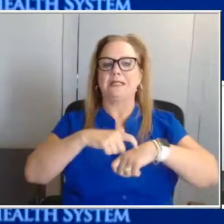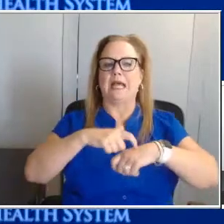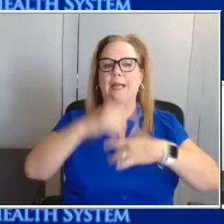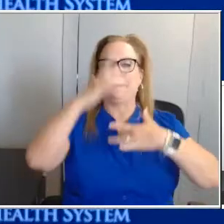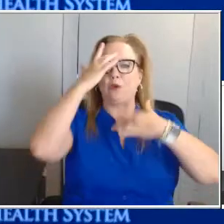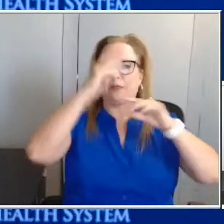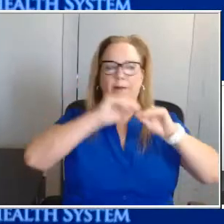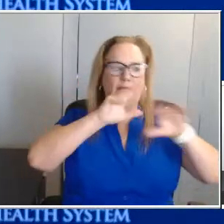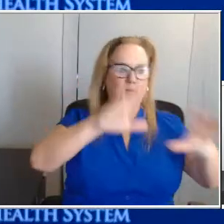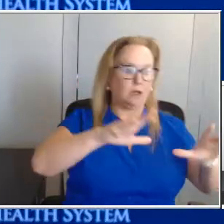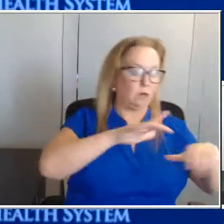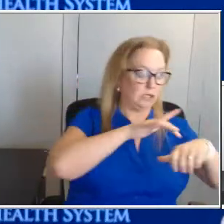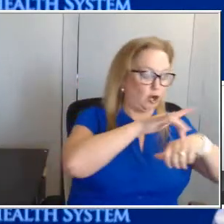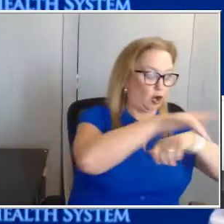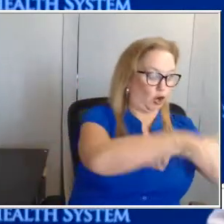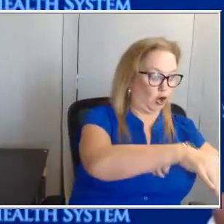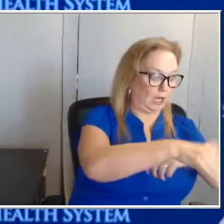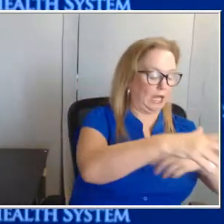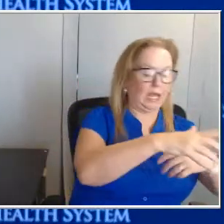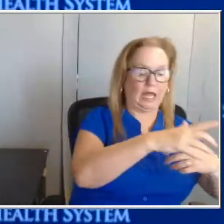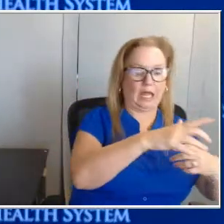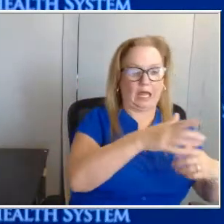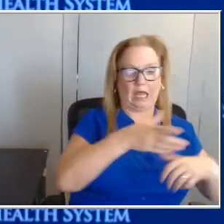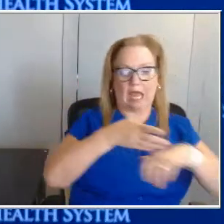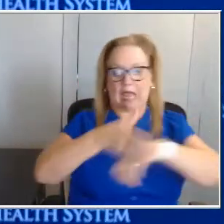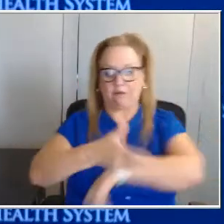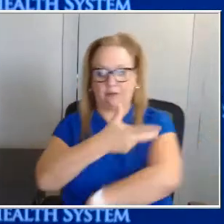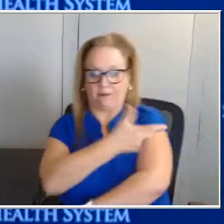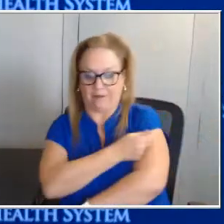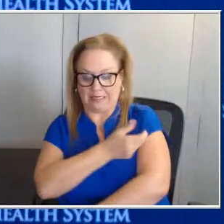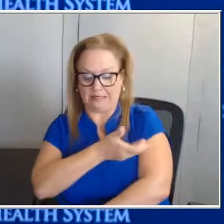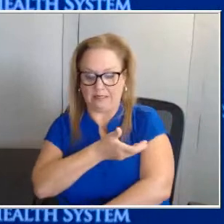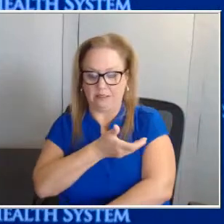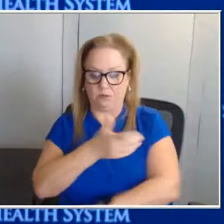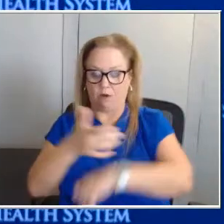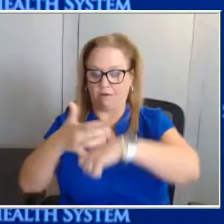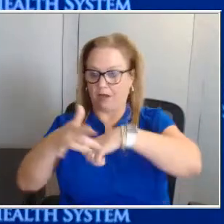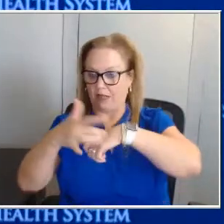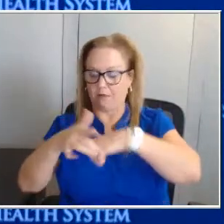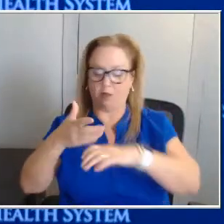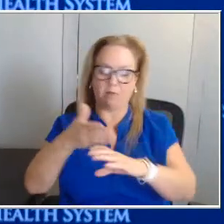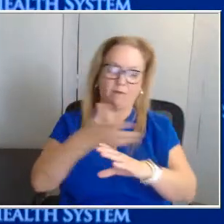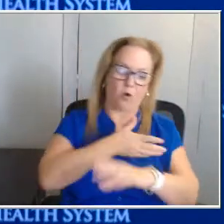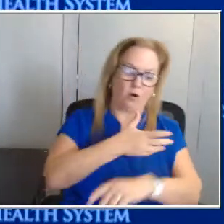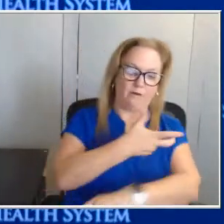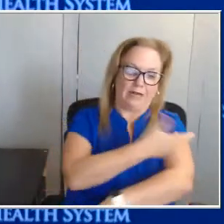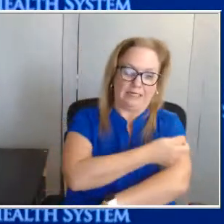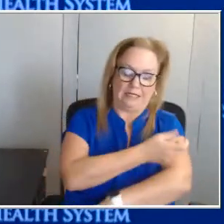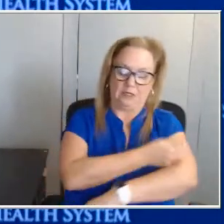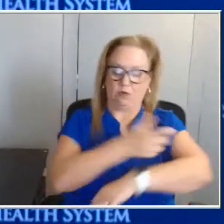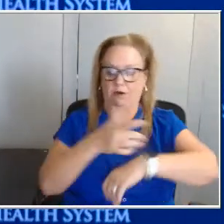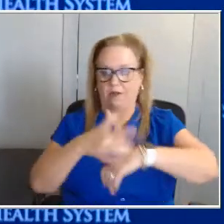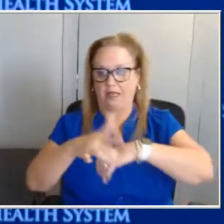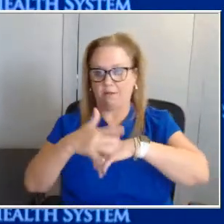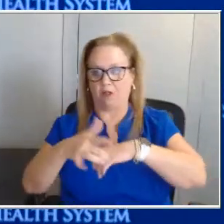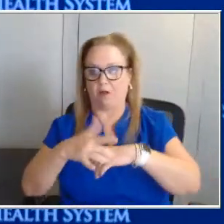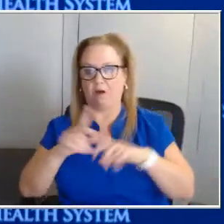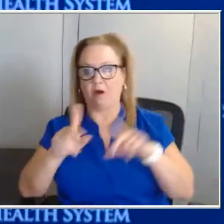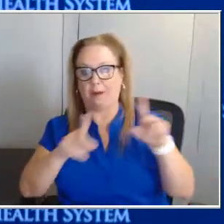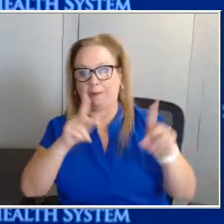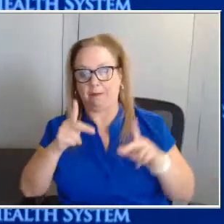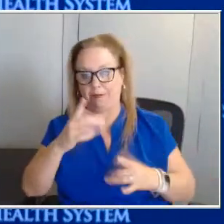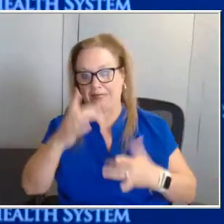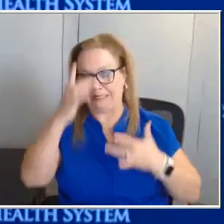Was it very early on? Was it after vaccines had been introduced, or before vaccines? Or was it before people had been infected